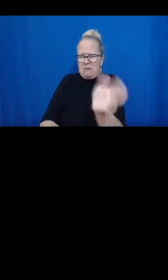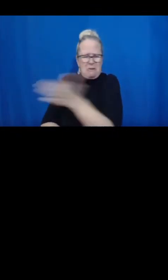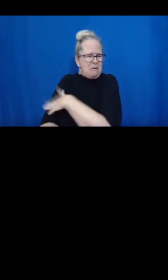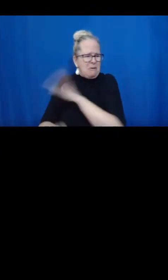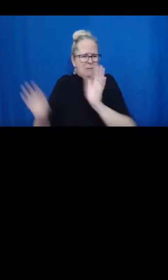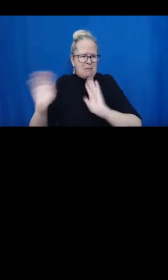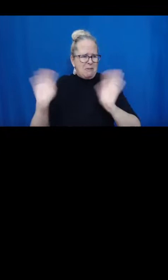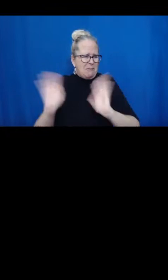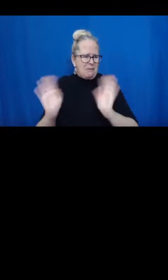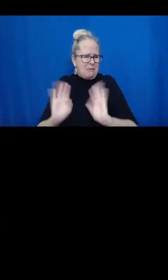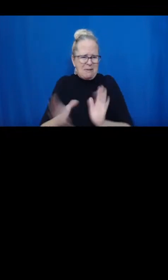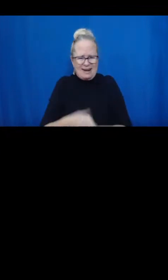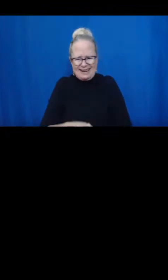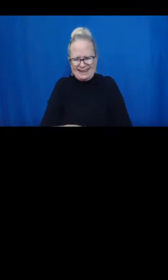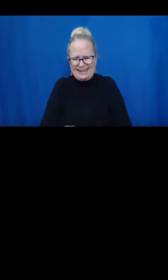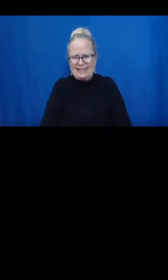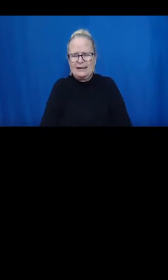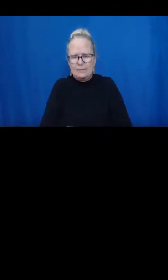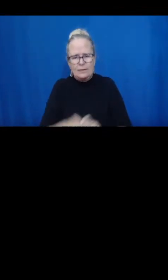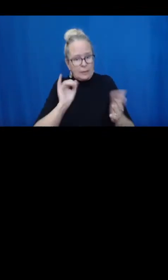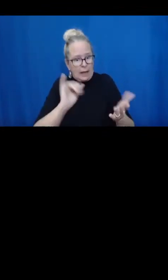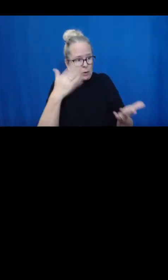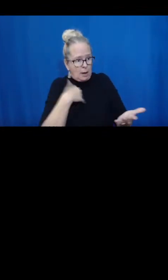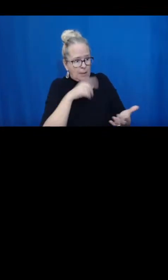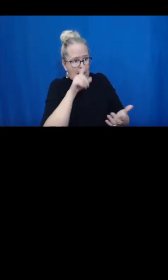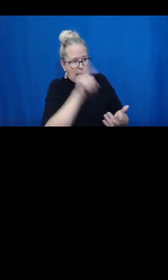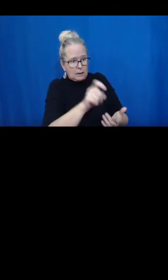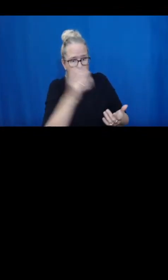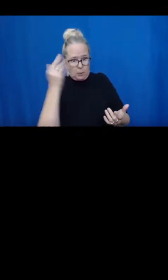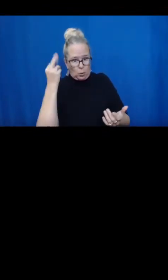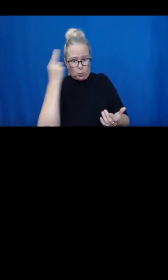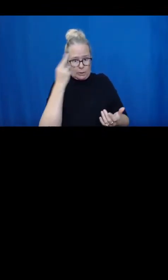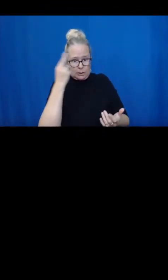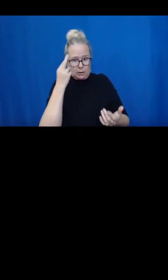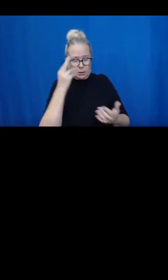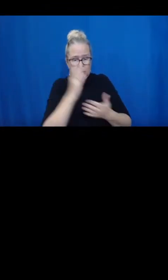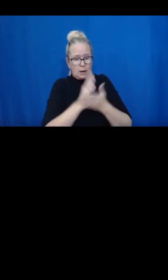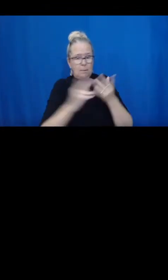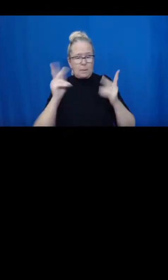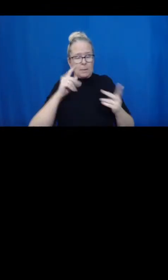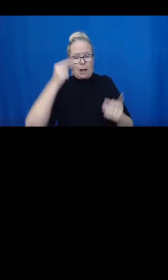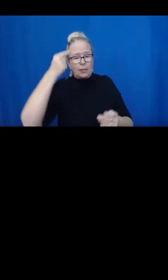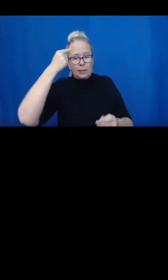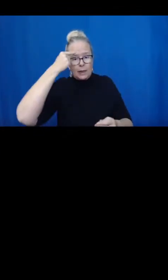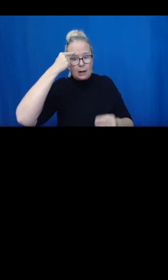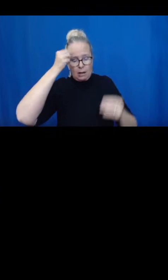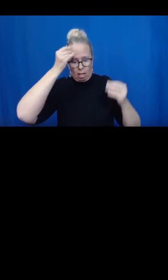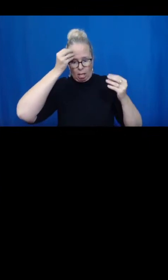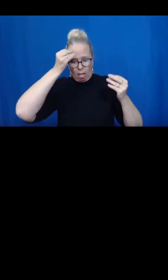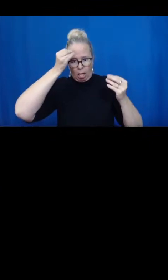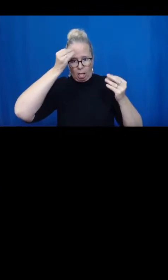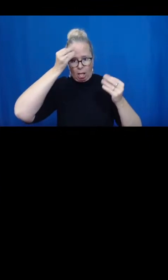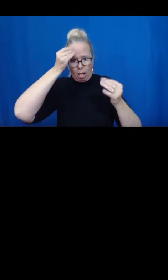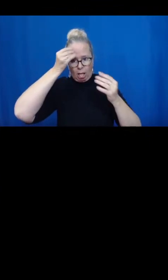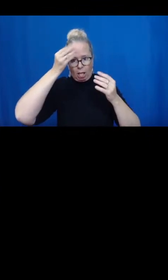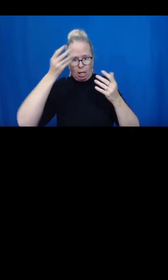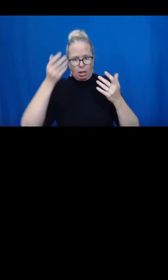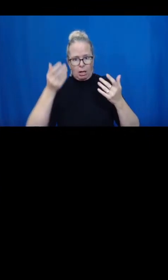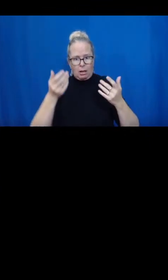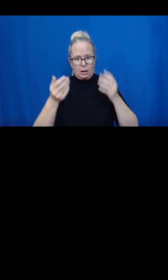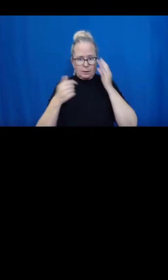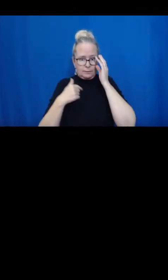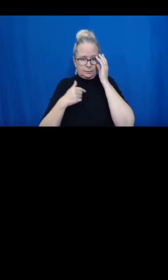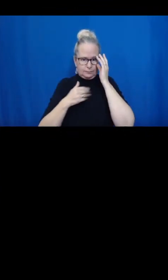with my blue background and talking to you guys is going to be my existence. I have to say,